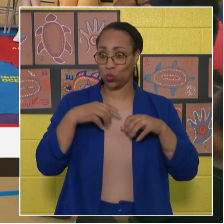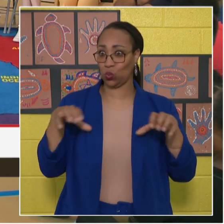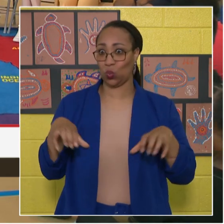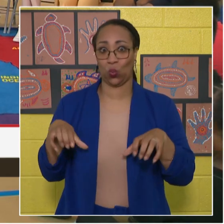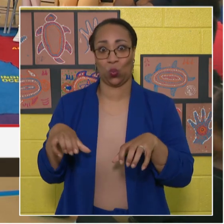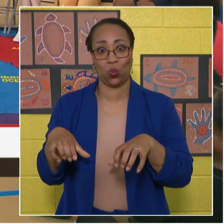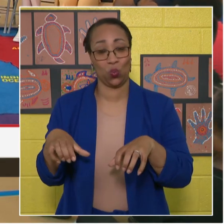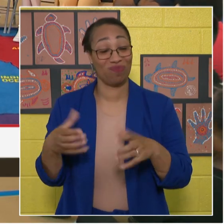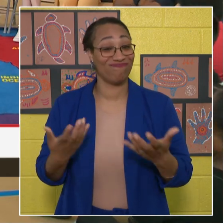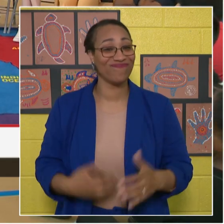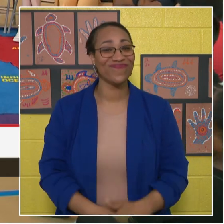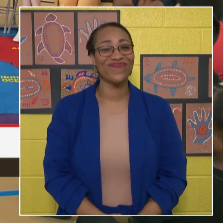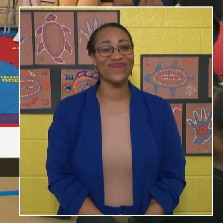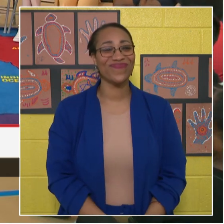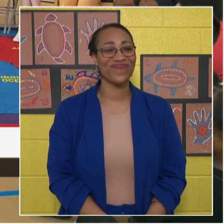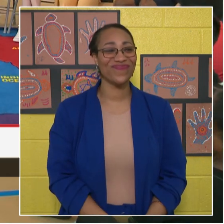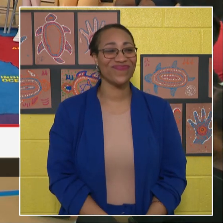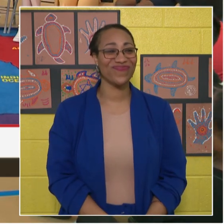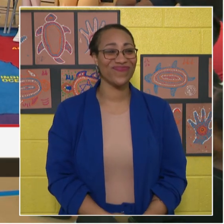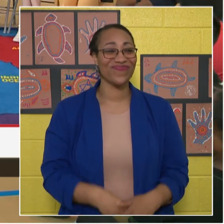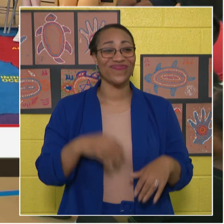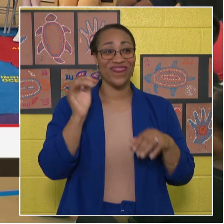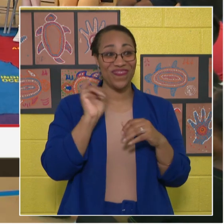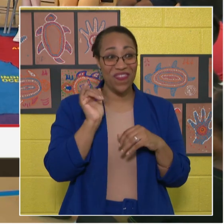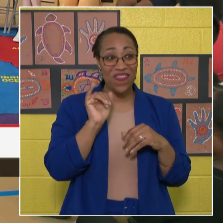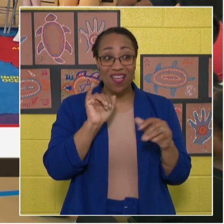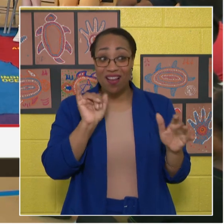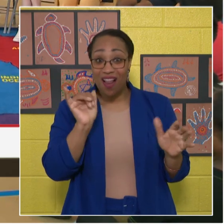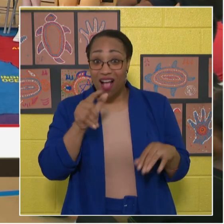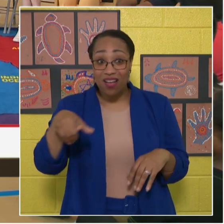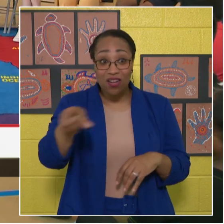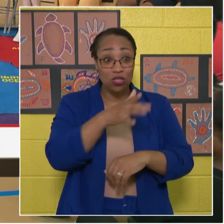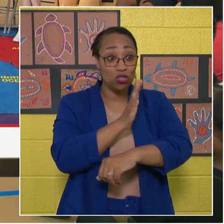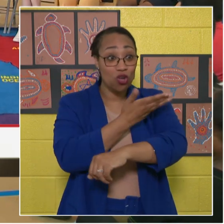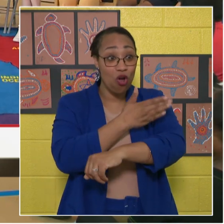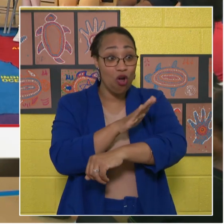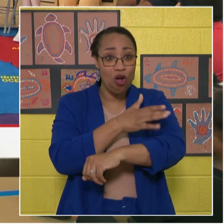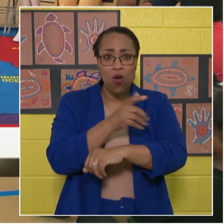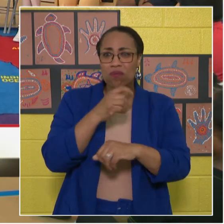making sure our city, just like your song, that was a great song. Who wrote that song?